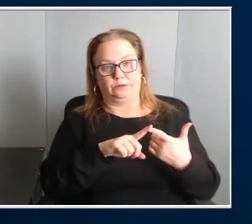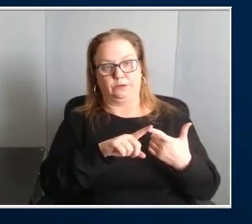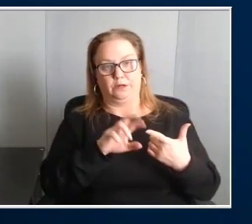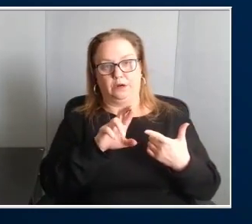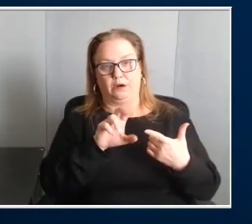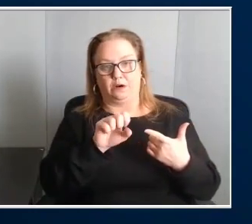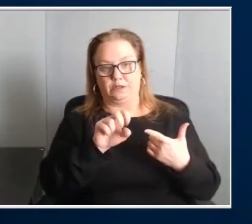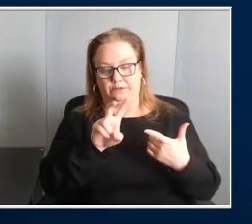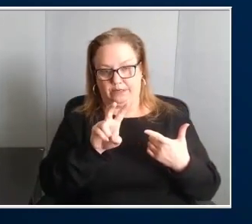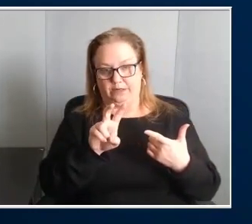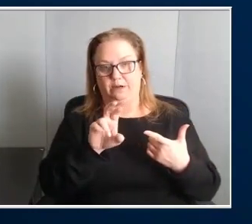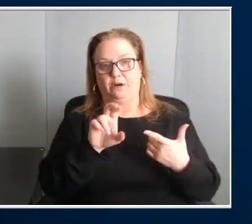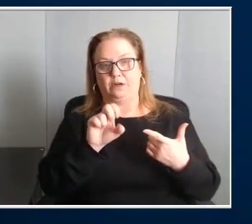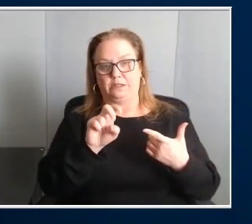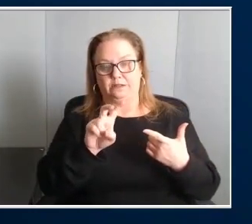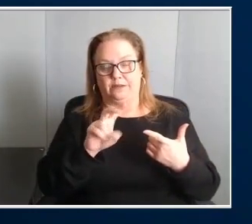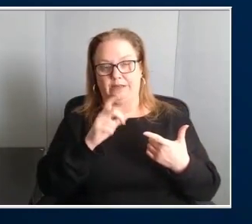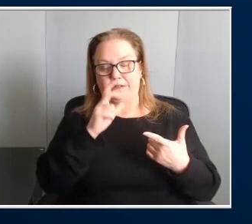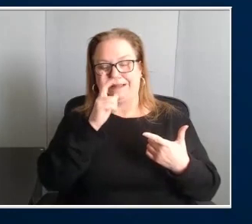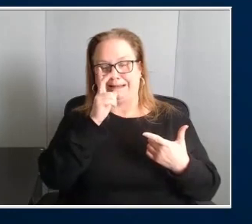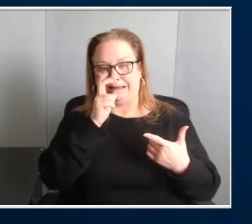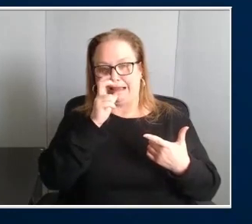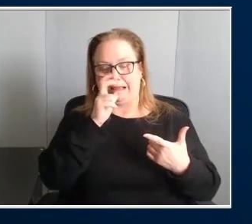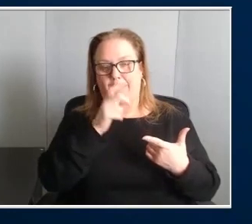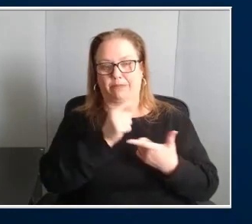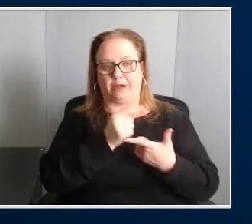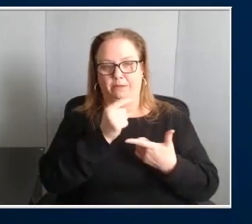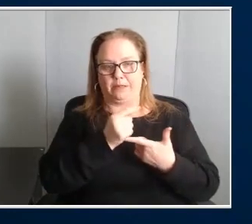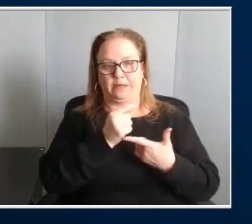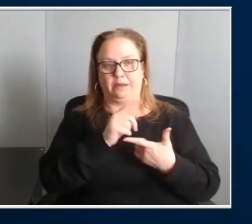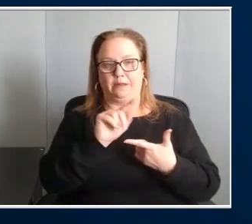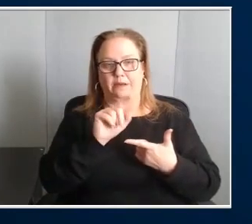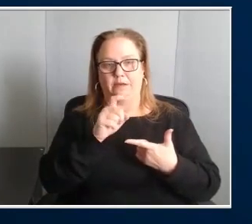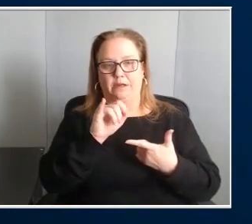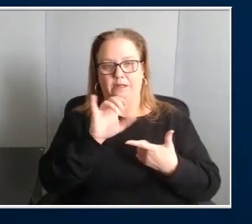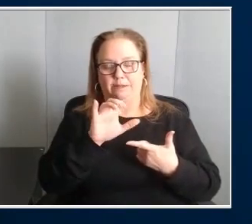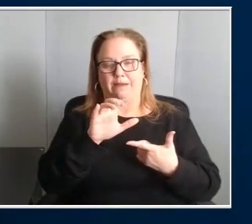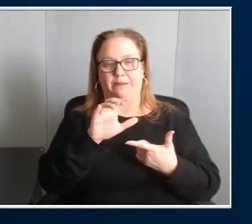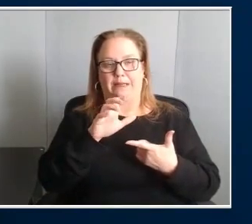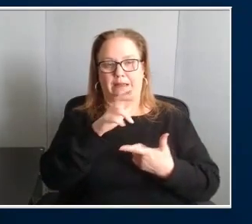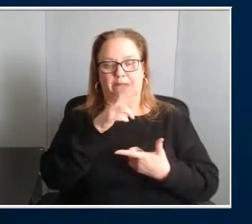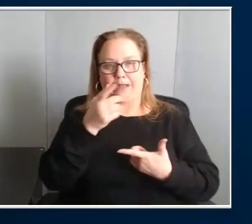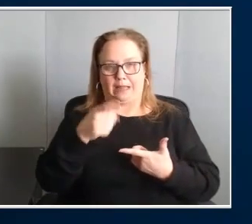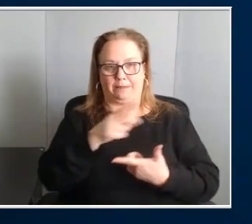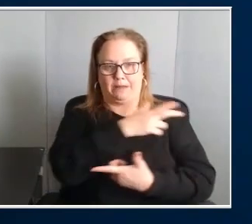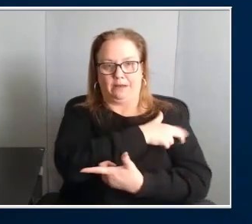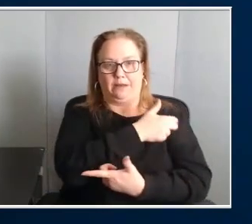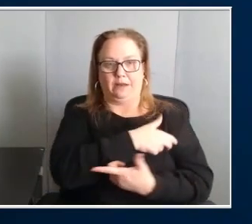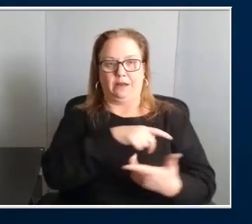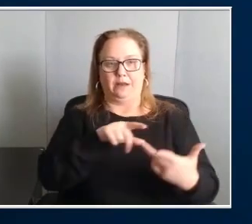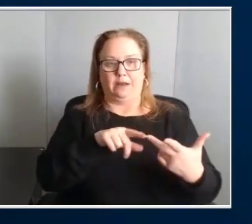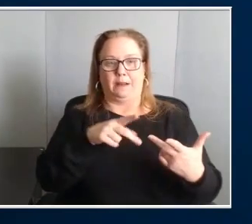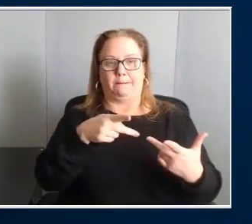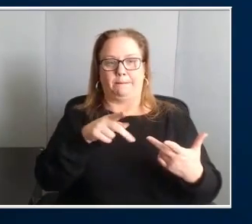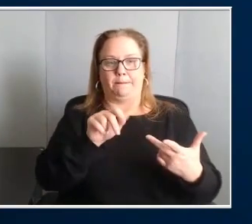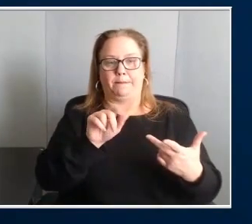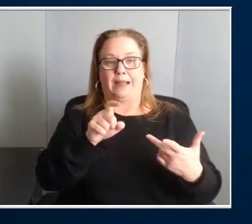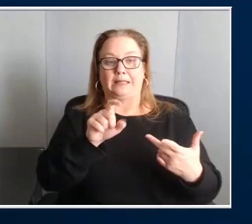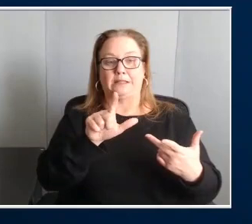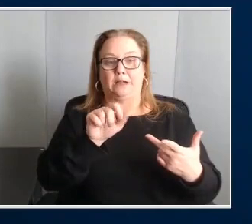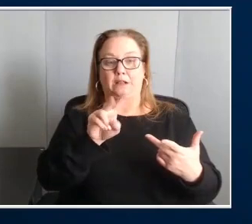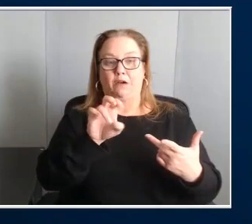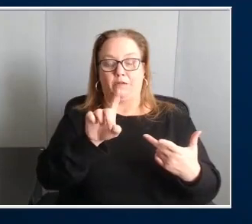we do have RSV. We have some inhaled therapies for it, but they're pretty toxic. You have to give them in the hospital. Paxlovid for COVID. We've